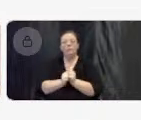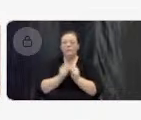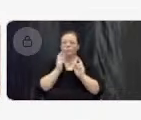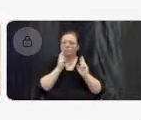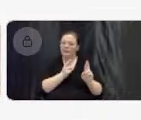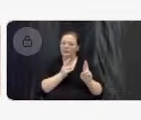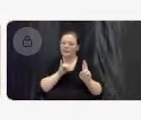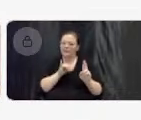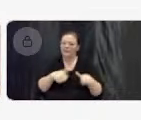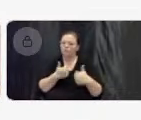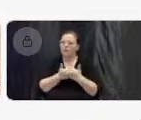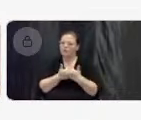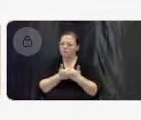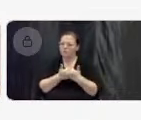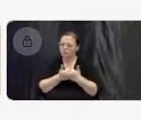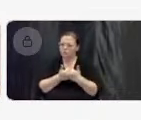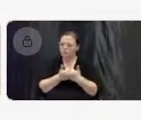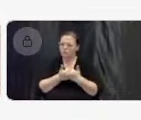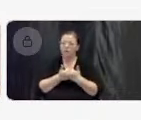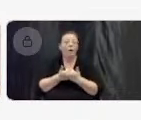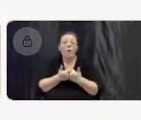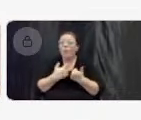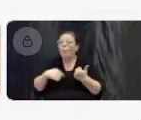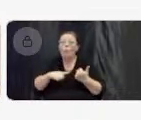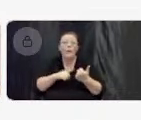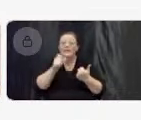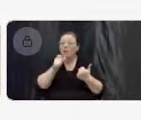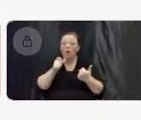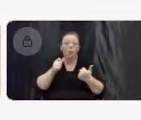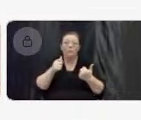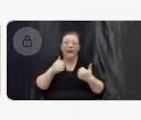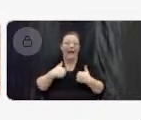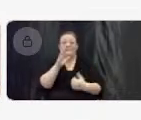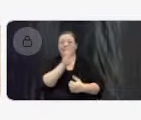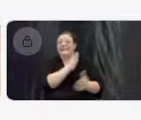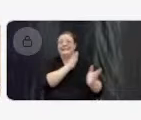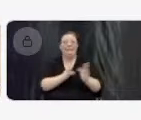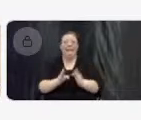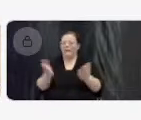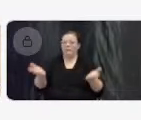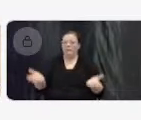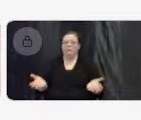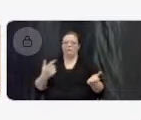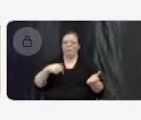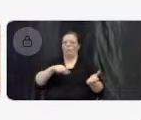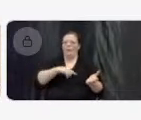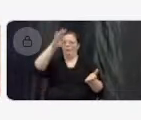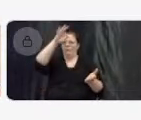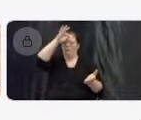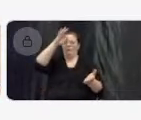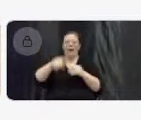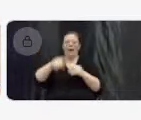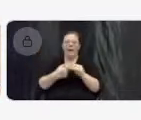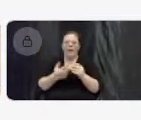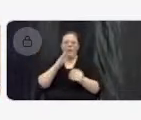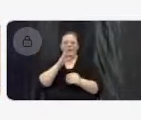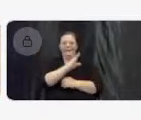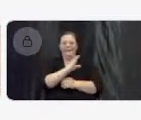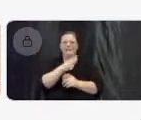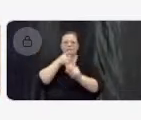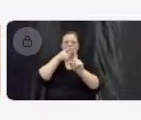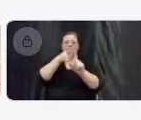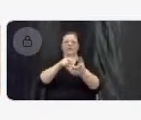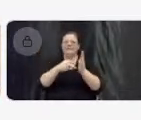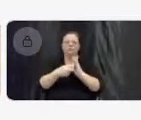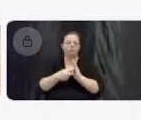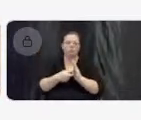the challenge, and that is, we don't have any plan that he has. We don't know what he intends to do. He's never